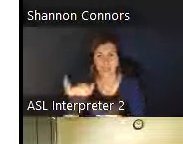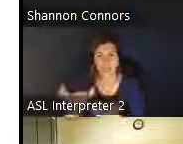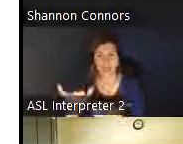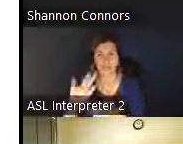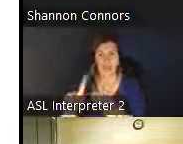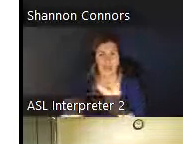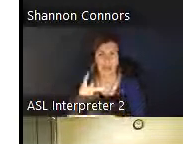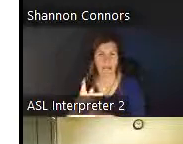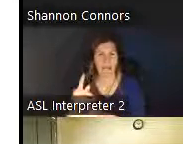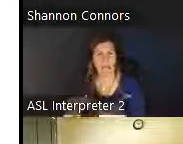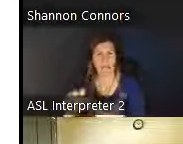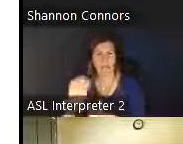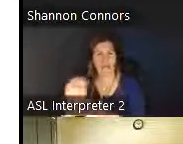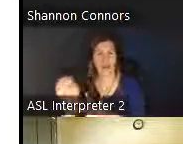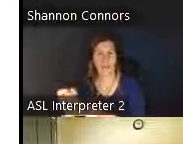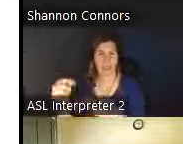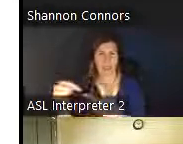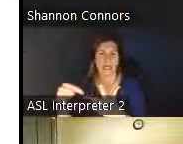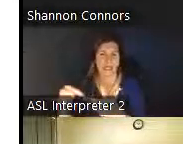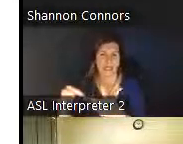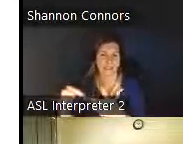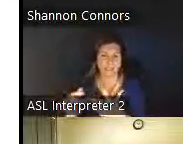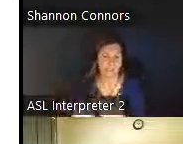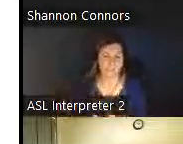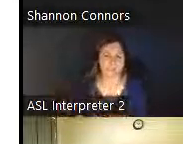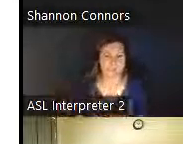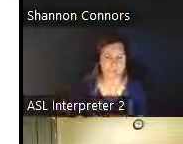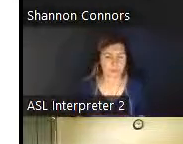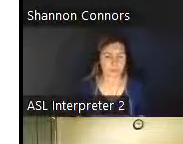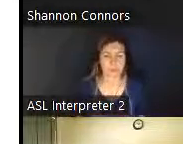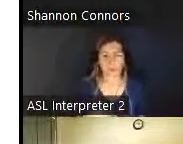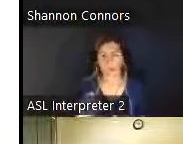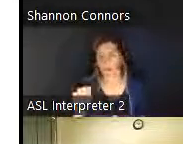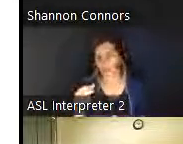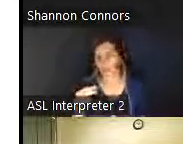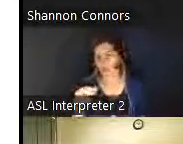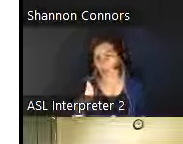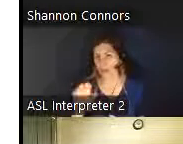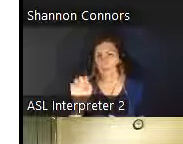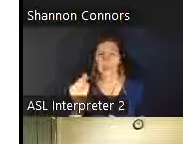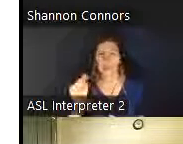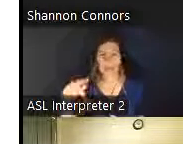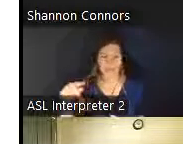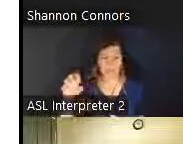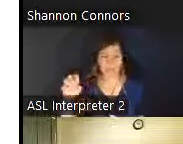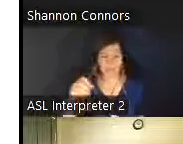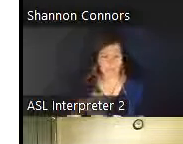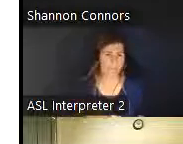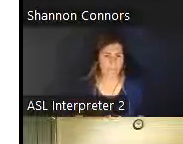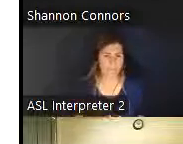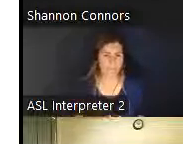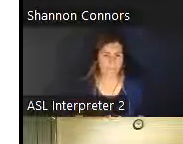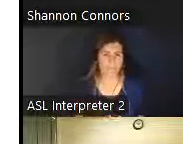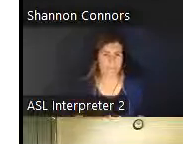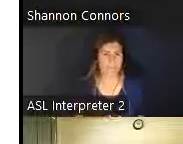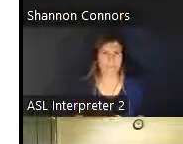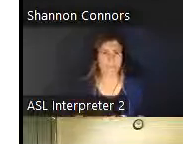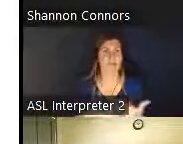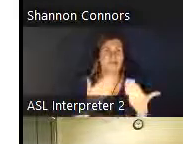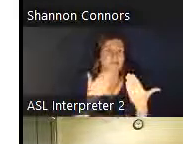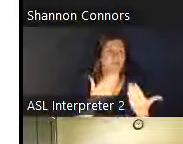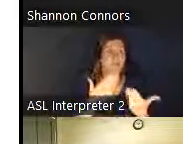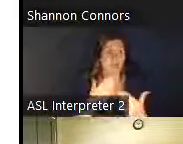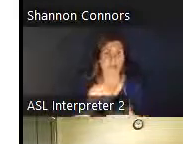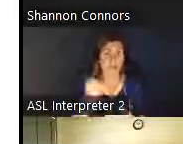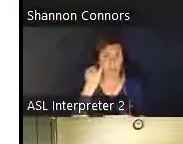of habitat that wouldn't get picked up in this all-encompassing wildlife menu. So if you get in touch, I